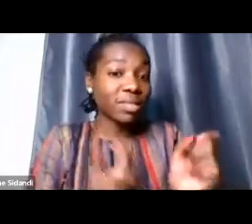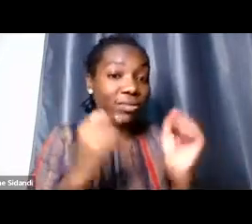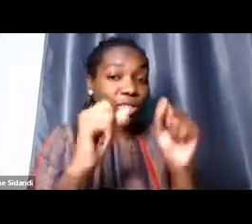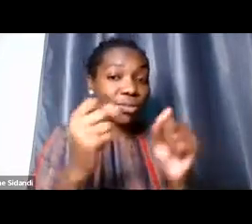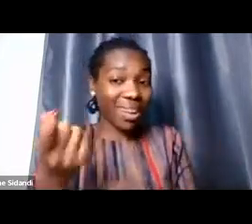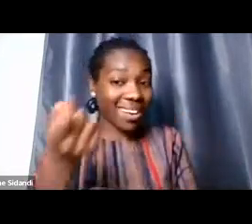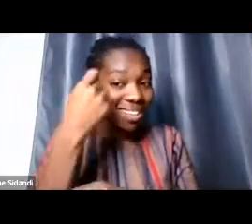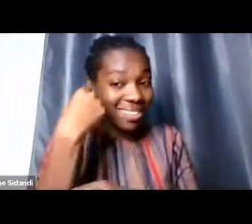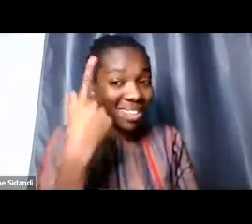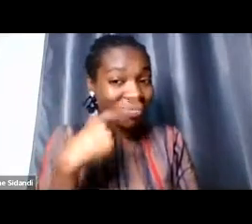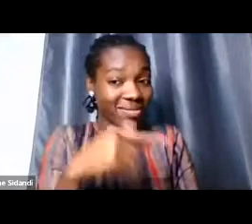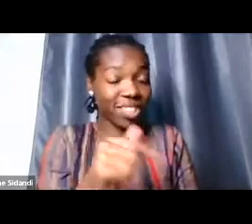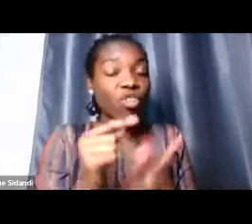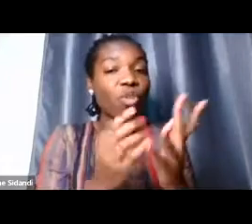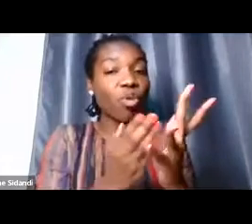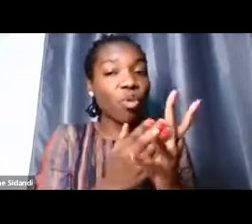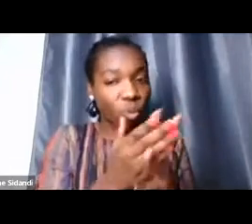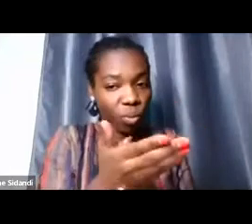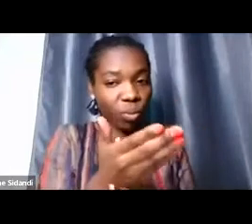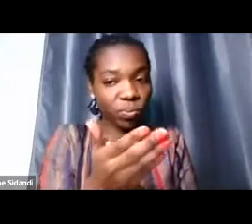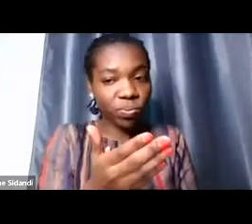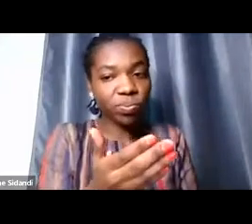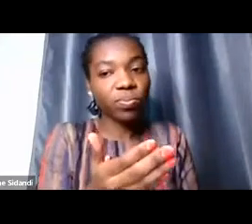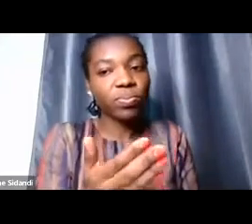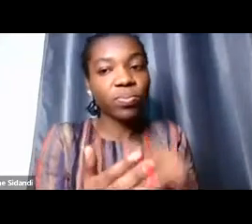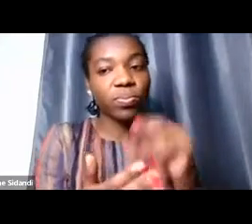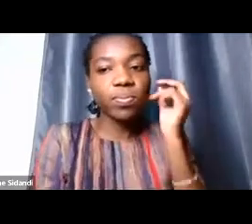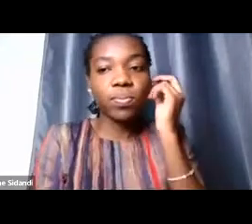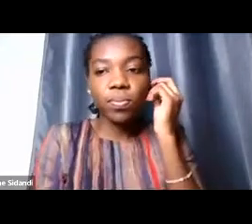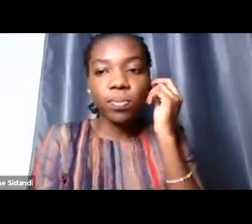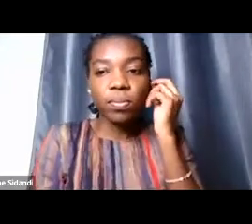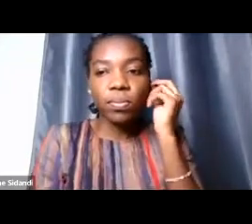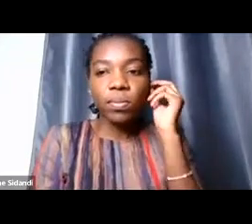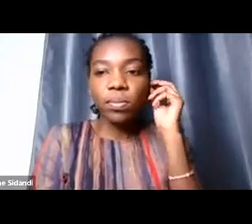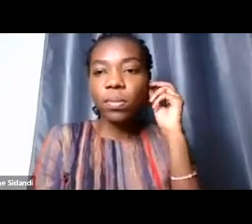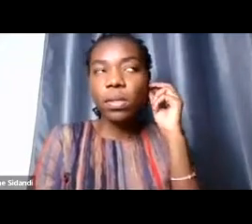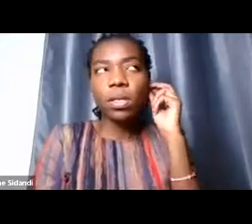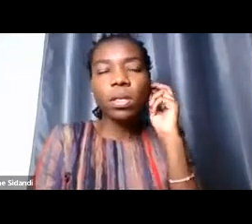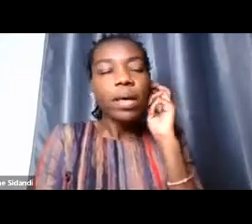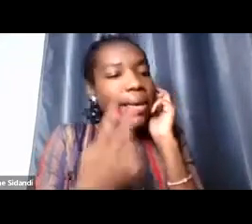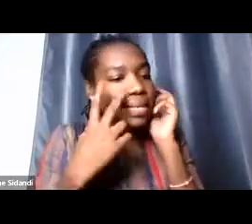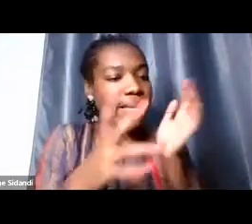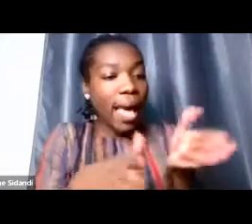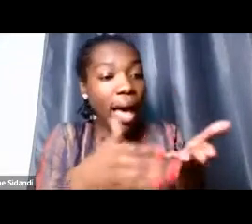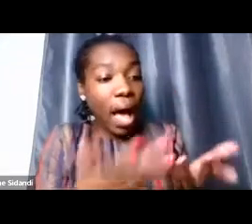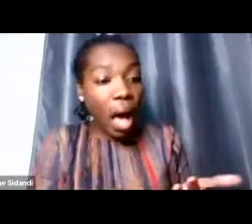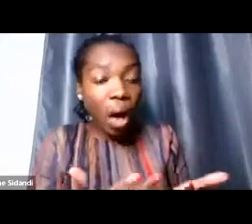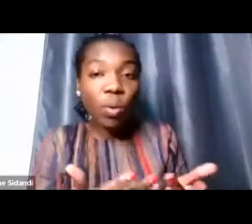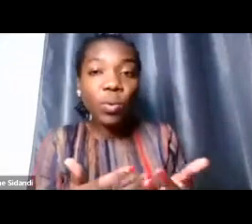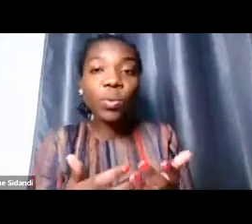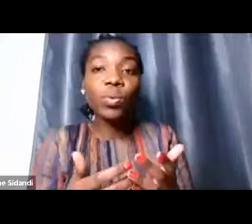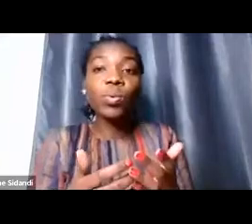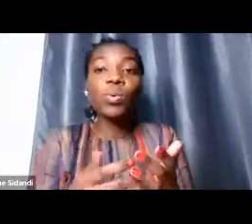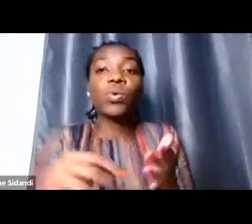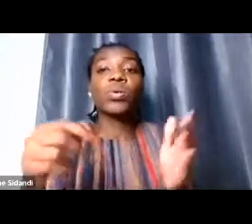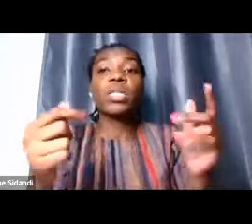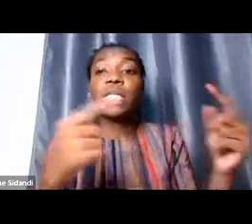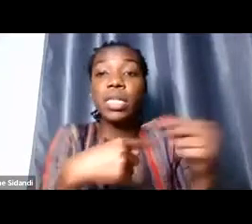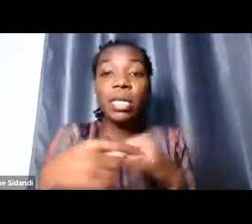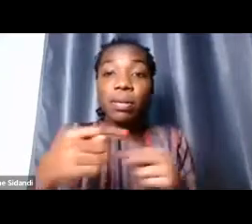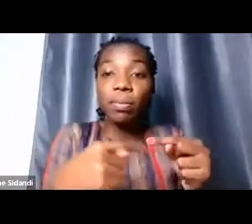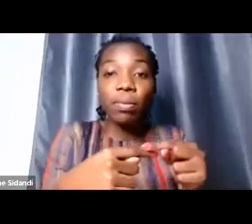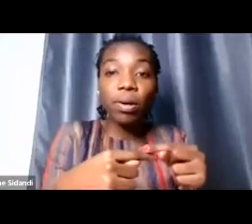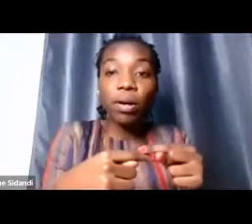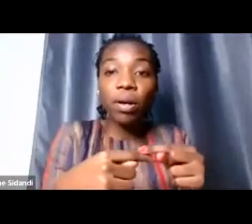understand this, we also need to look at how dispute comes about and how where it